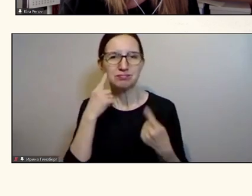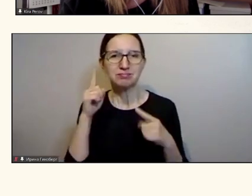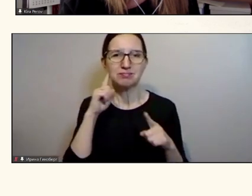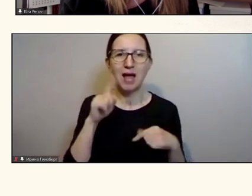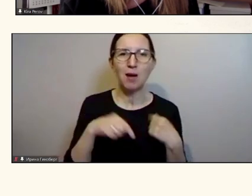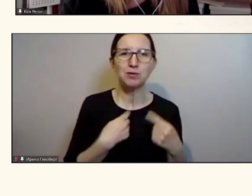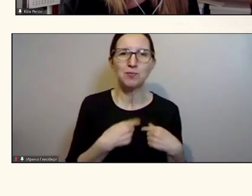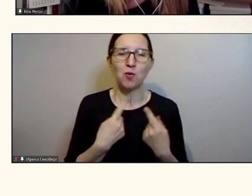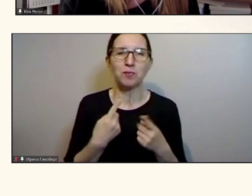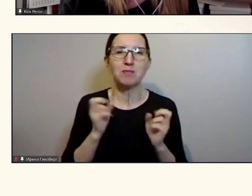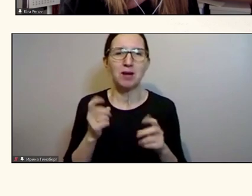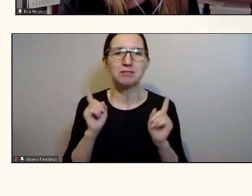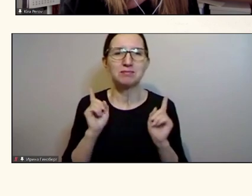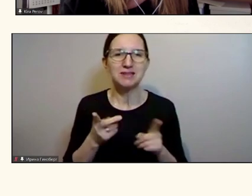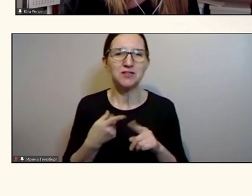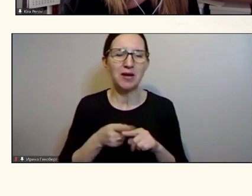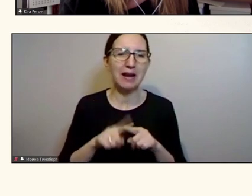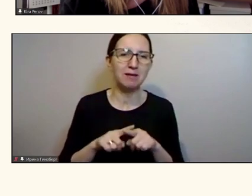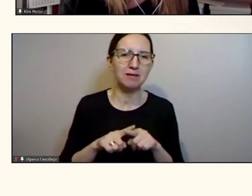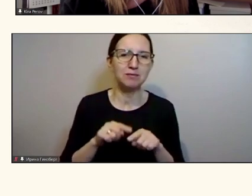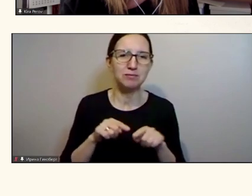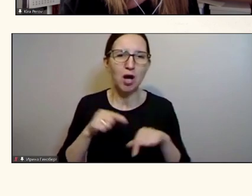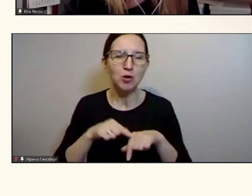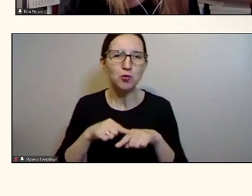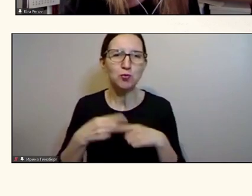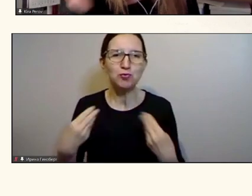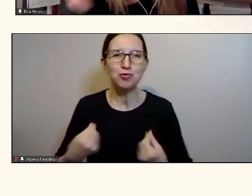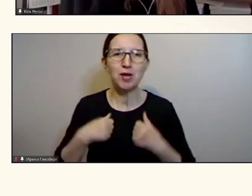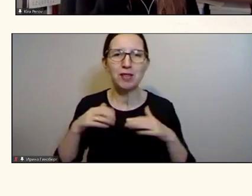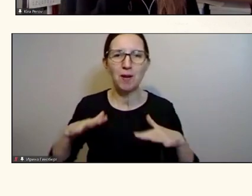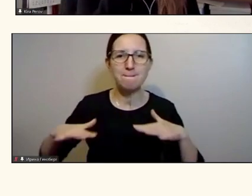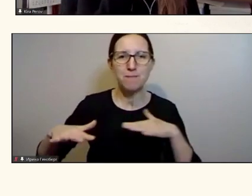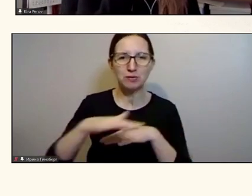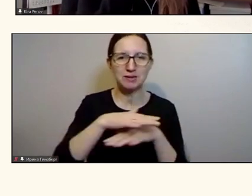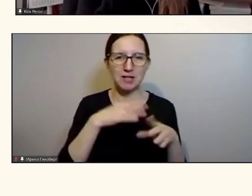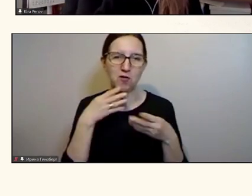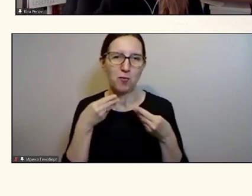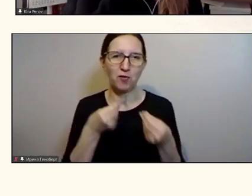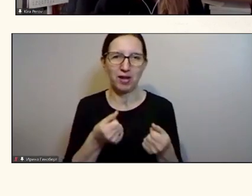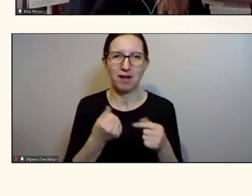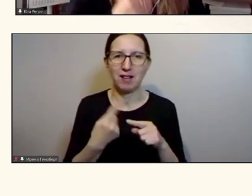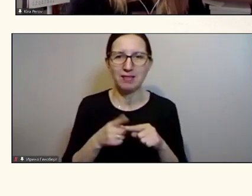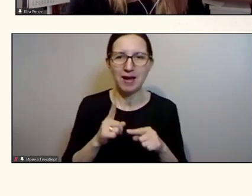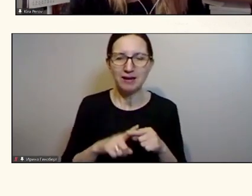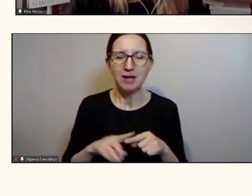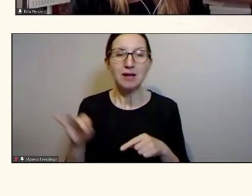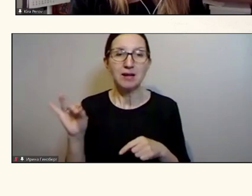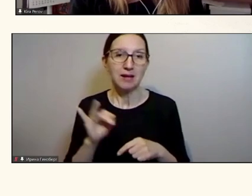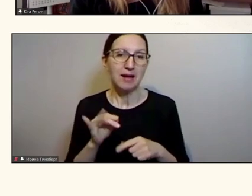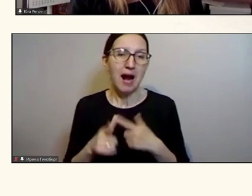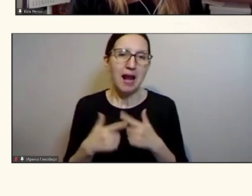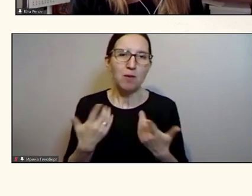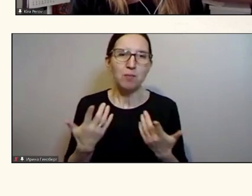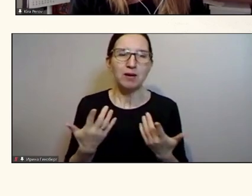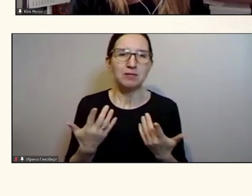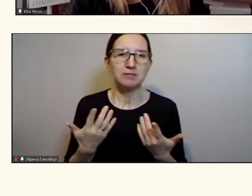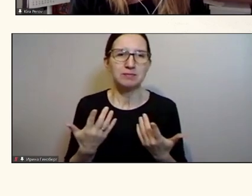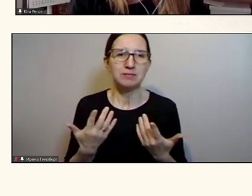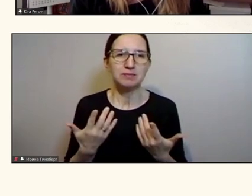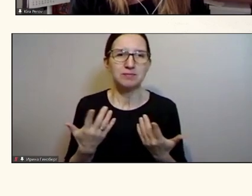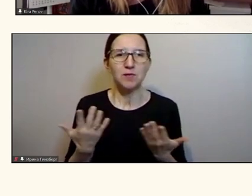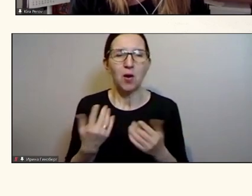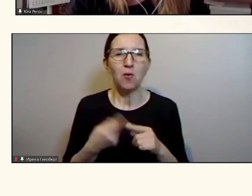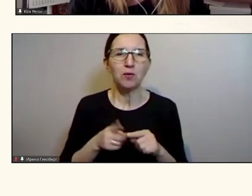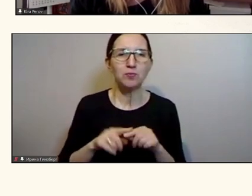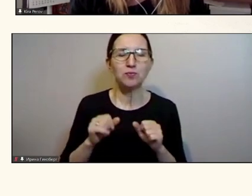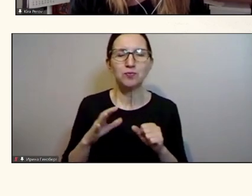So I'd like to ask Kira how your visit to Moscow influenced your perception